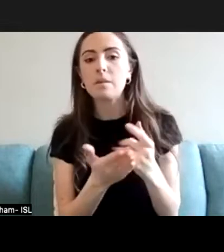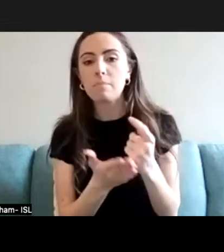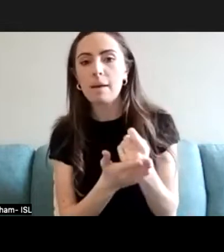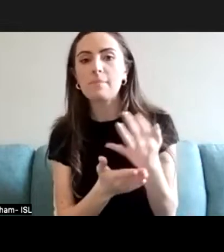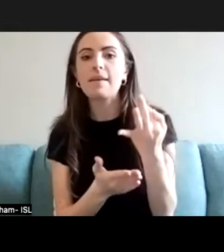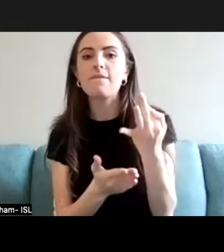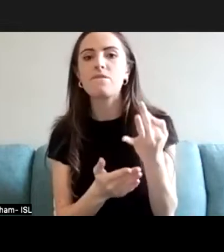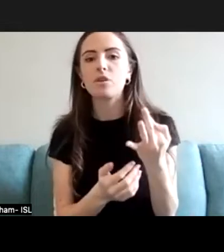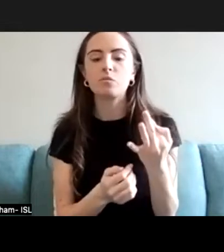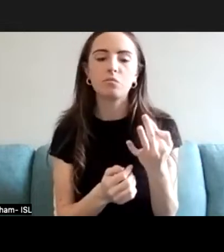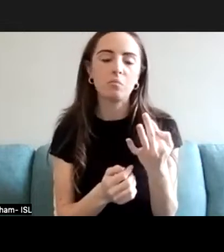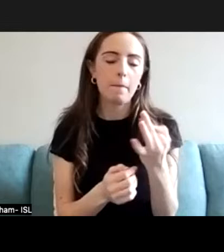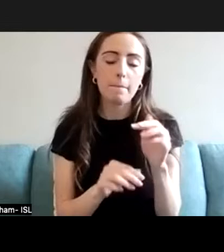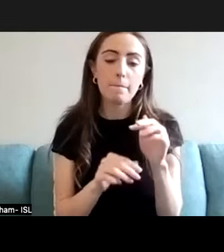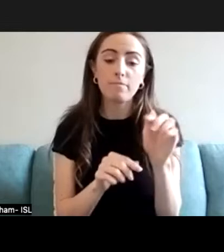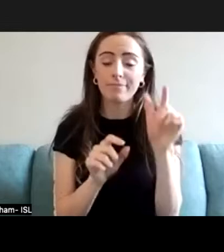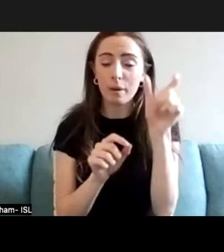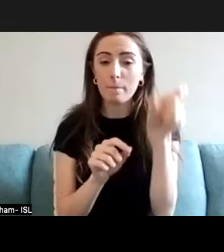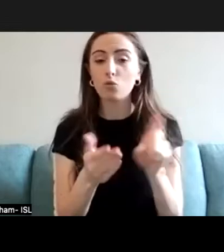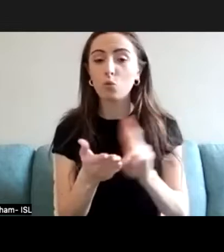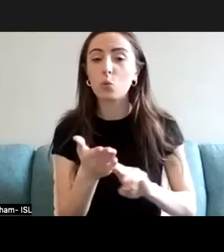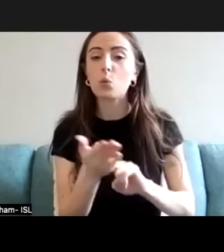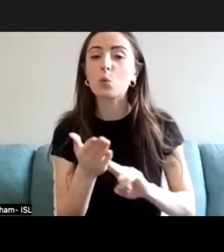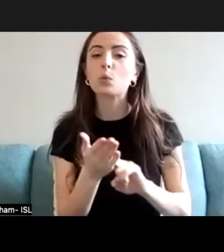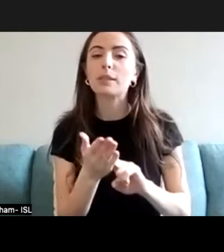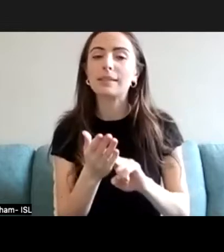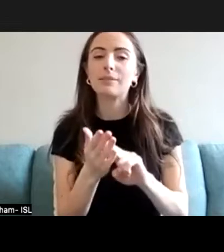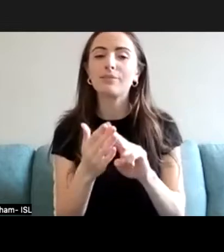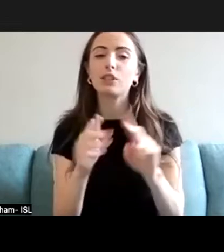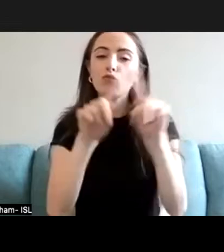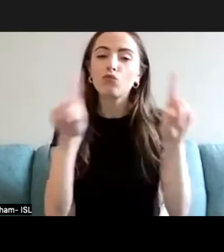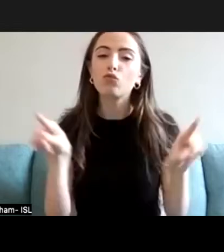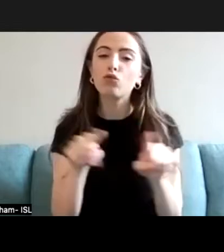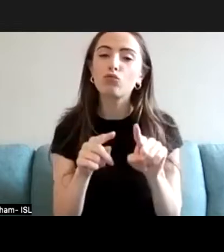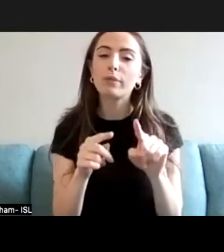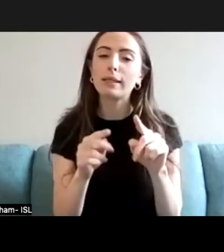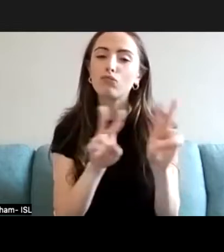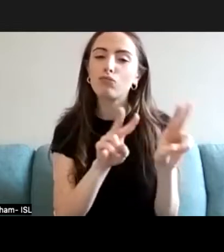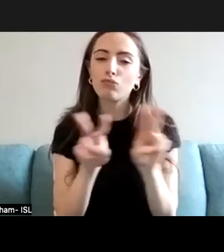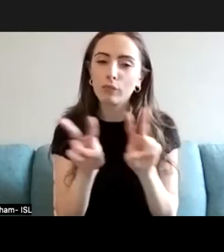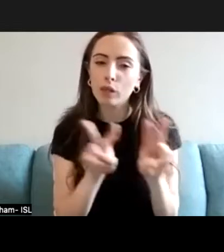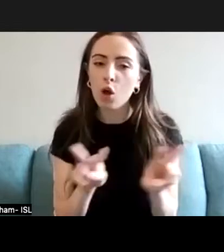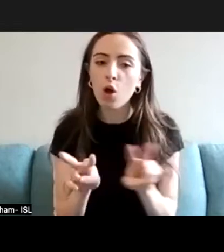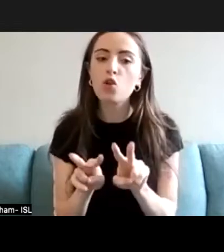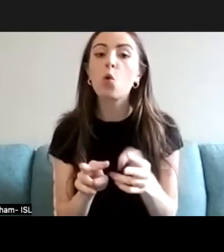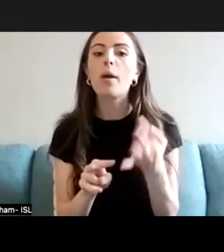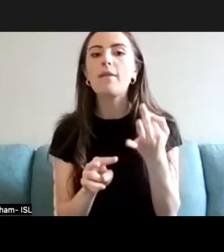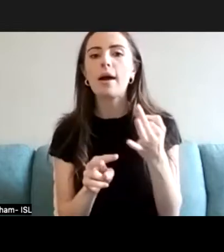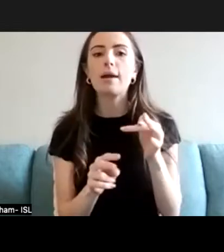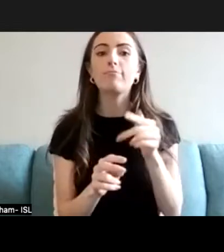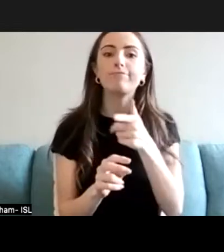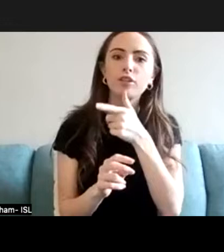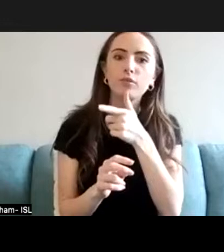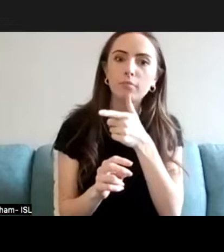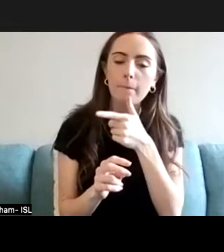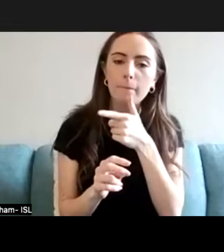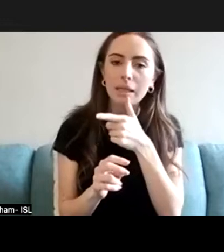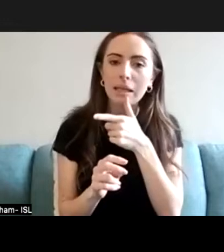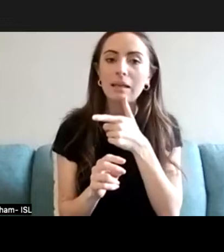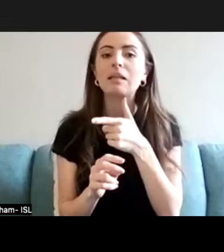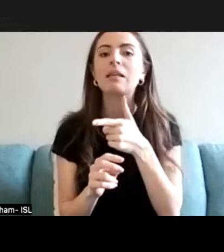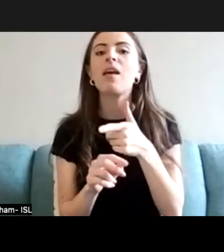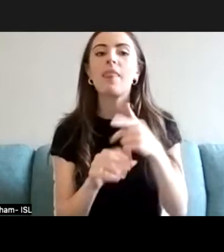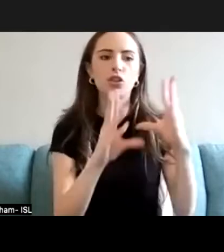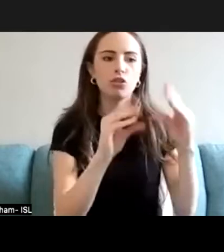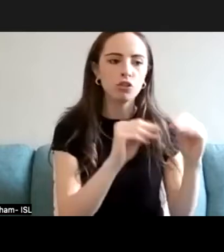using a screen reader, it can interfere. So if I was speaking and people are writing into the chat, the screen reader will begin to read what's